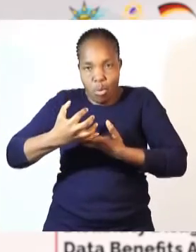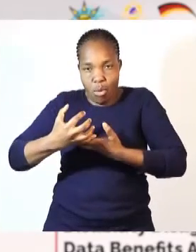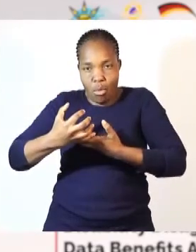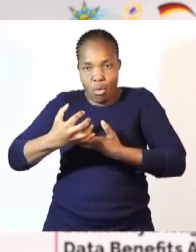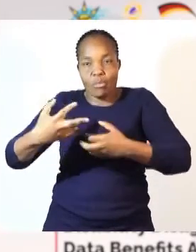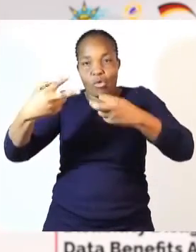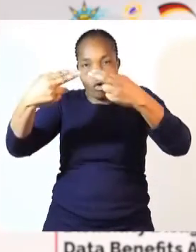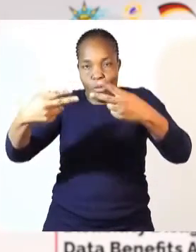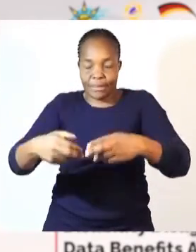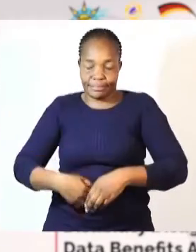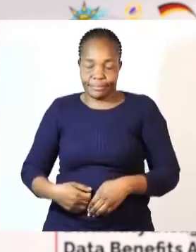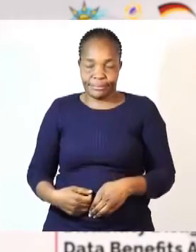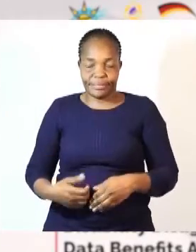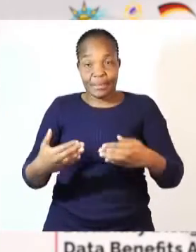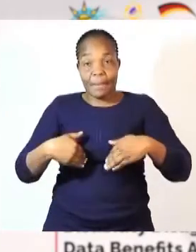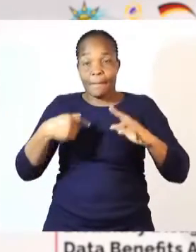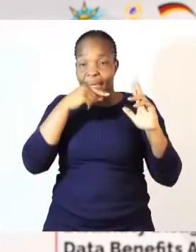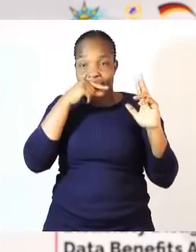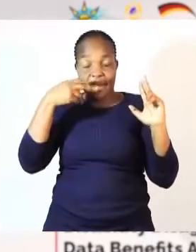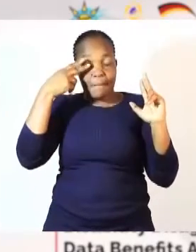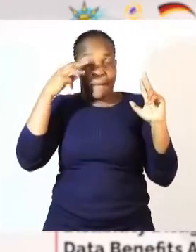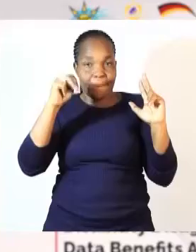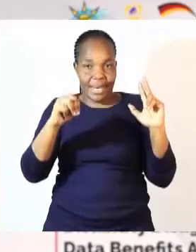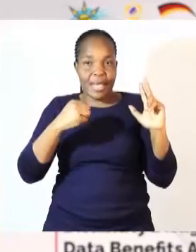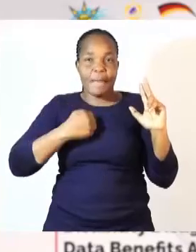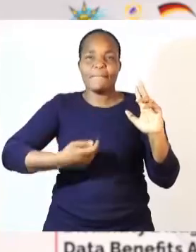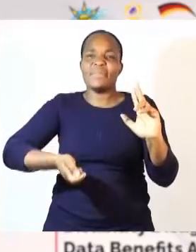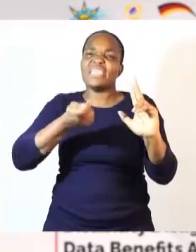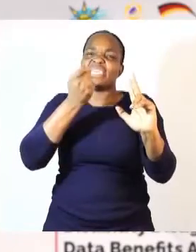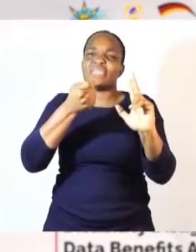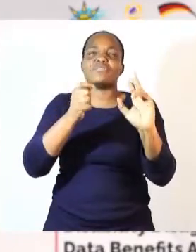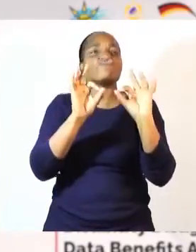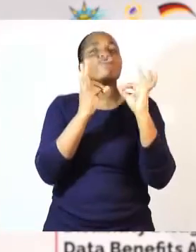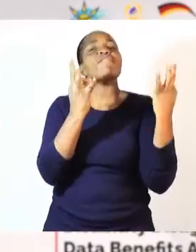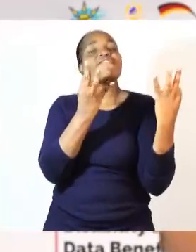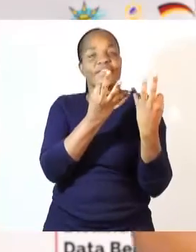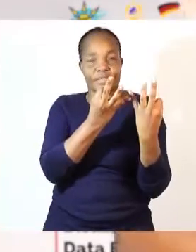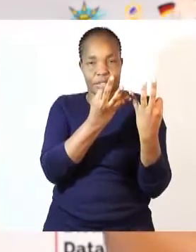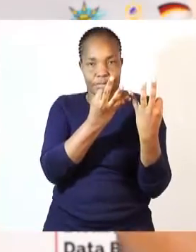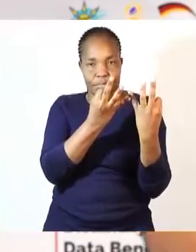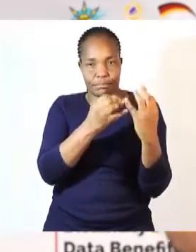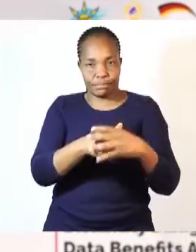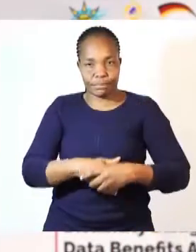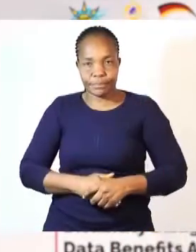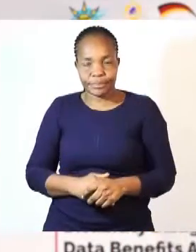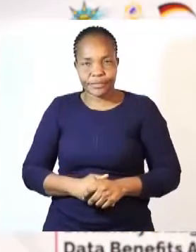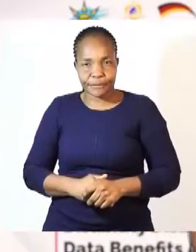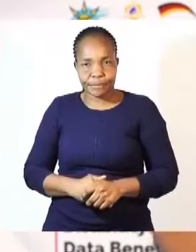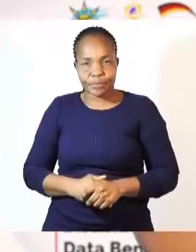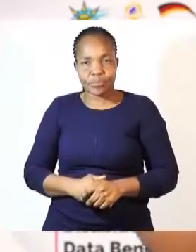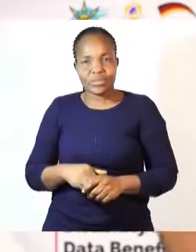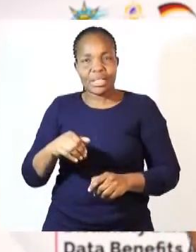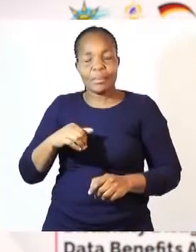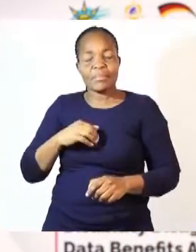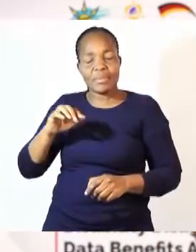is Matthew Hashongo, the National Chairperson of NFPDN, the National Federation of People with Disability Namibia. I